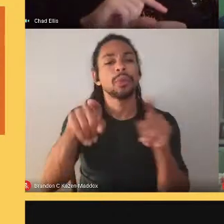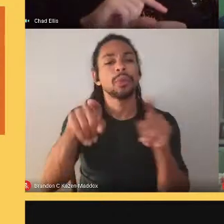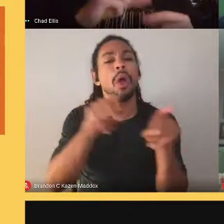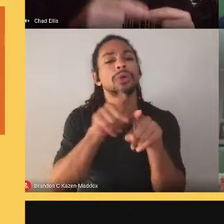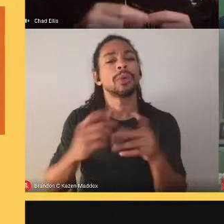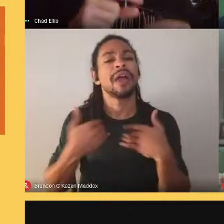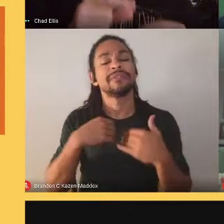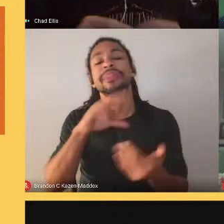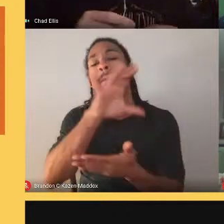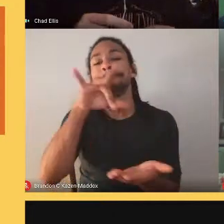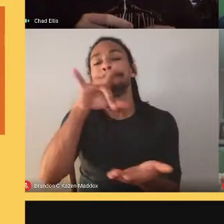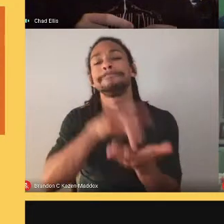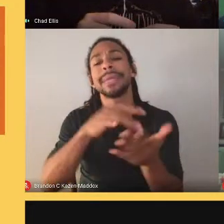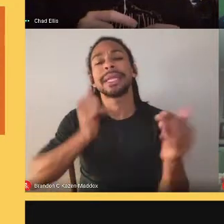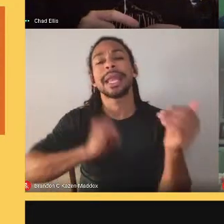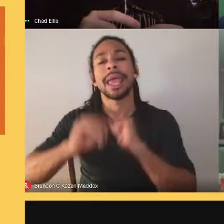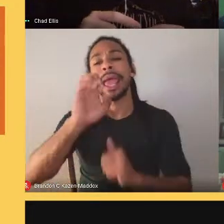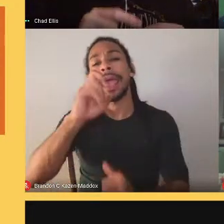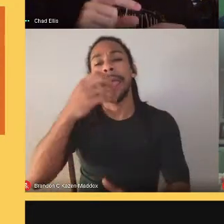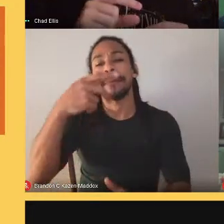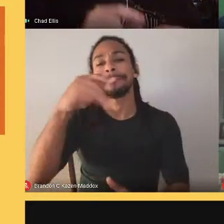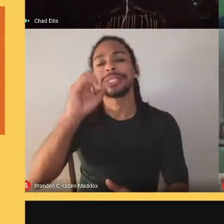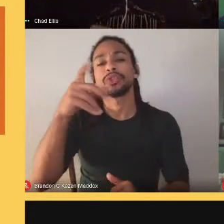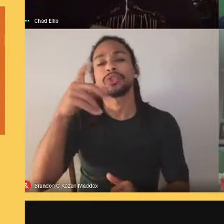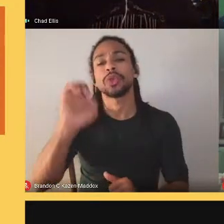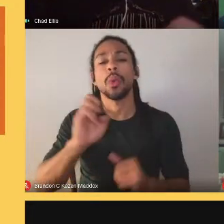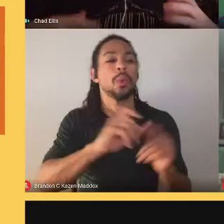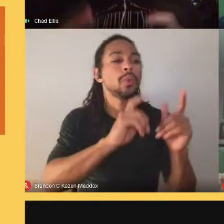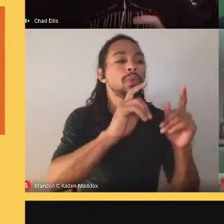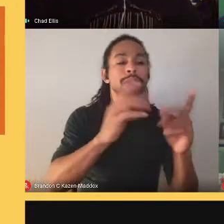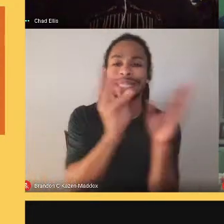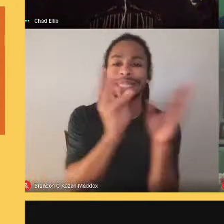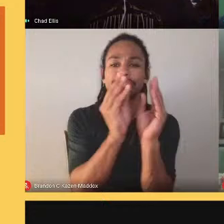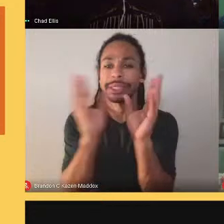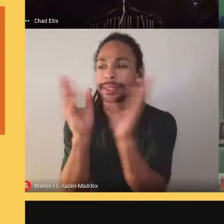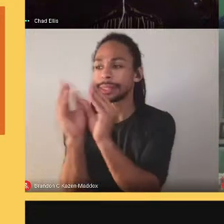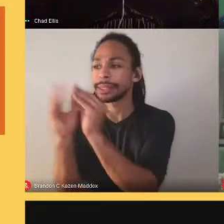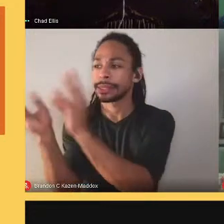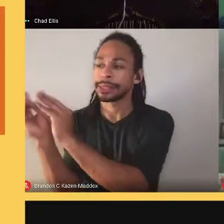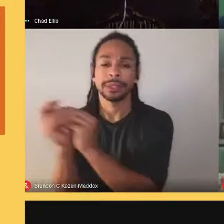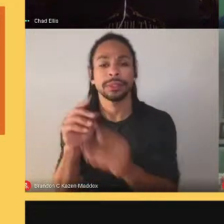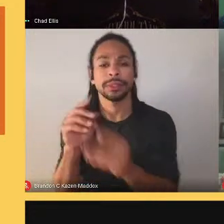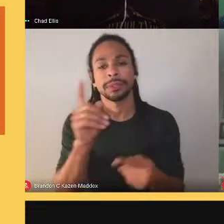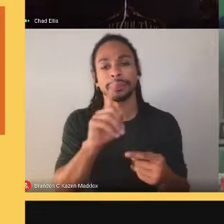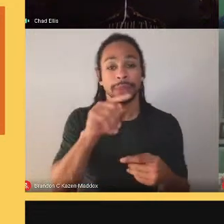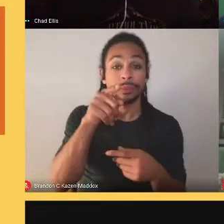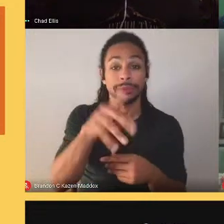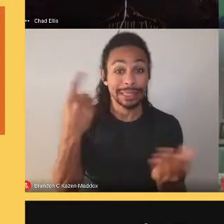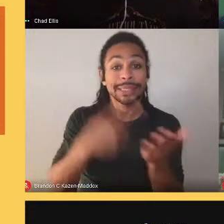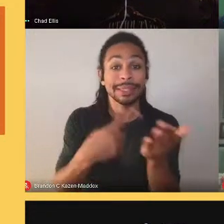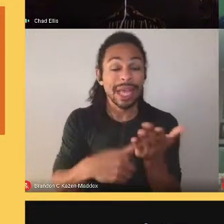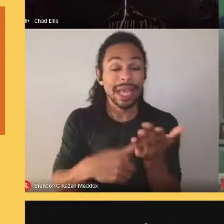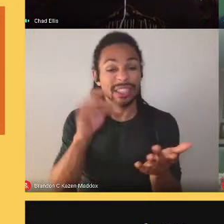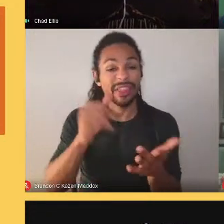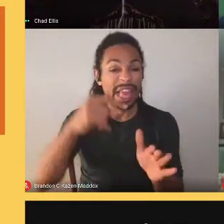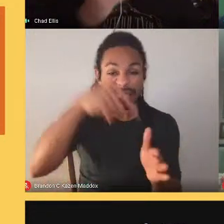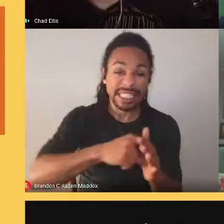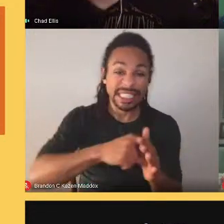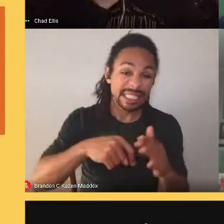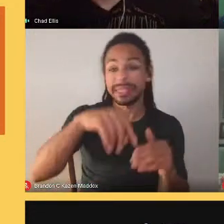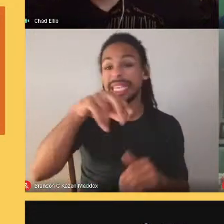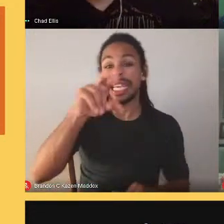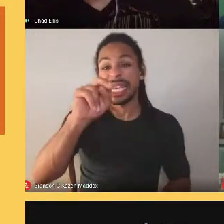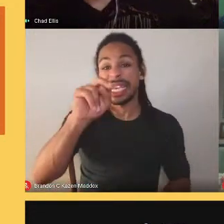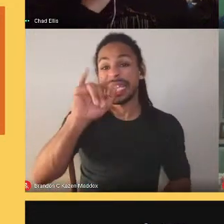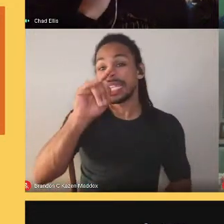between episode sessions where you do get into kind of the nitty gritty. Have you found, how is the